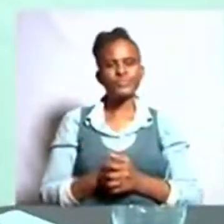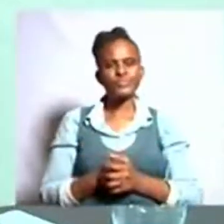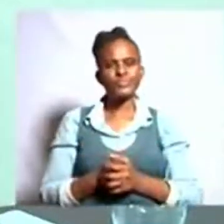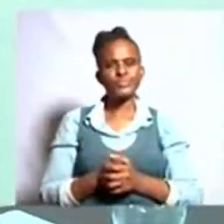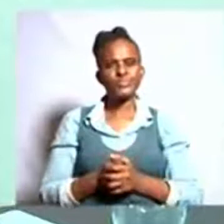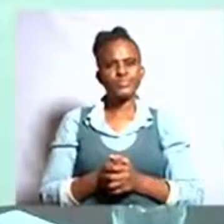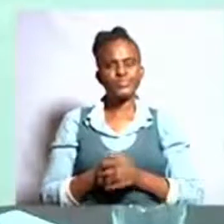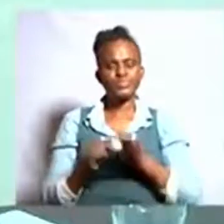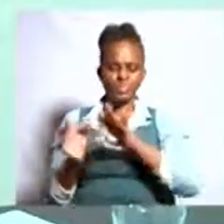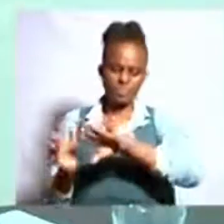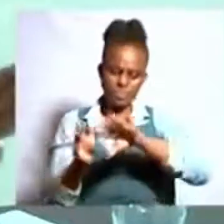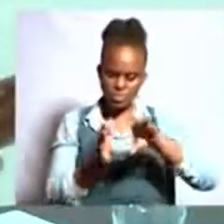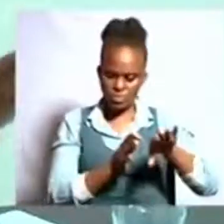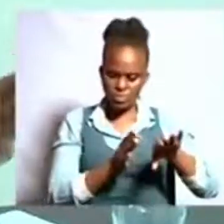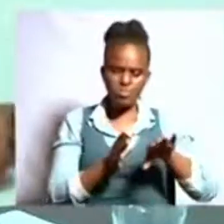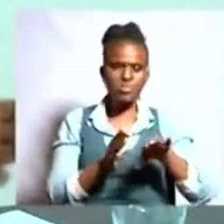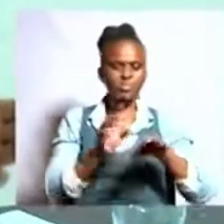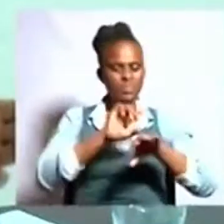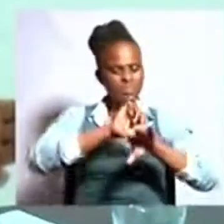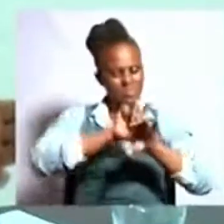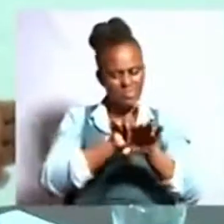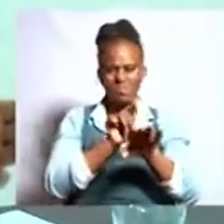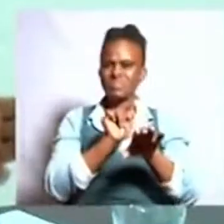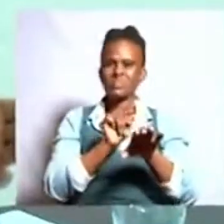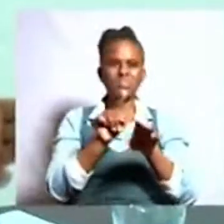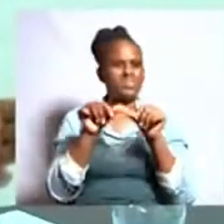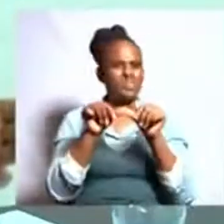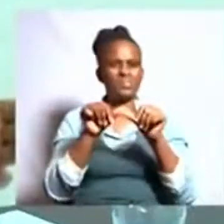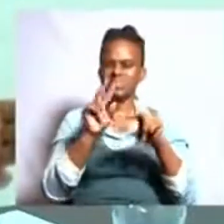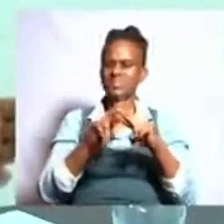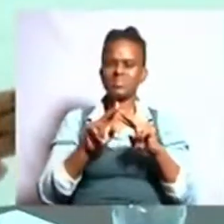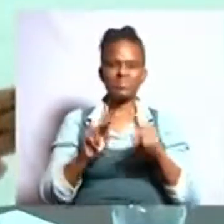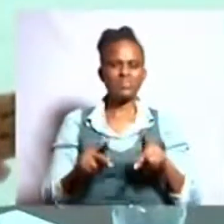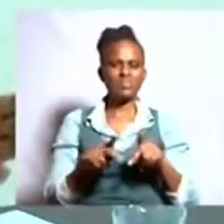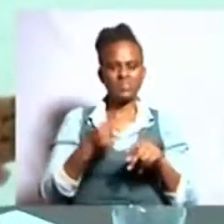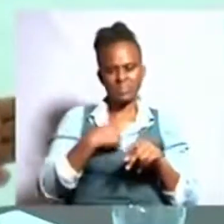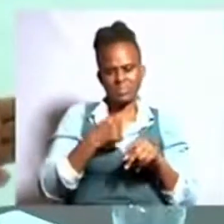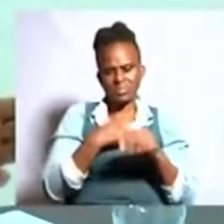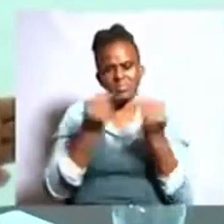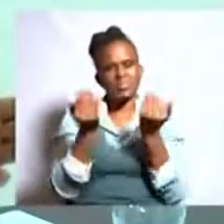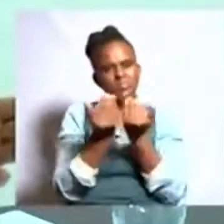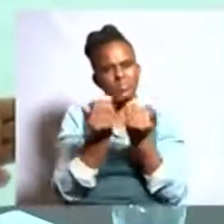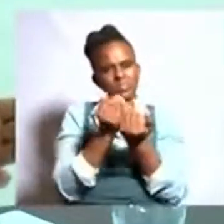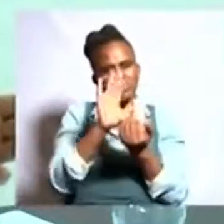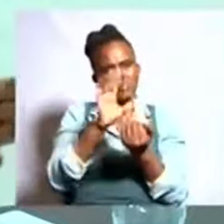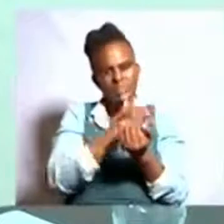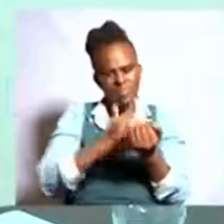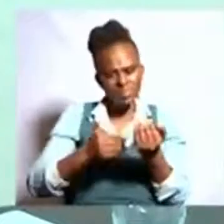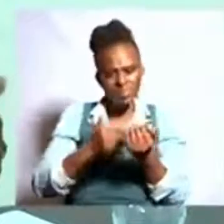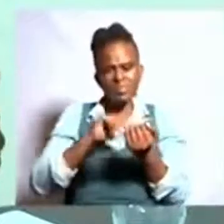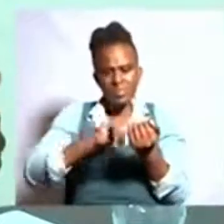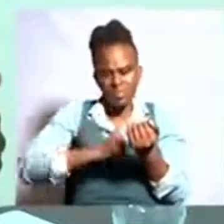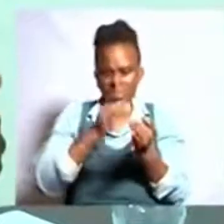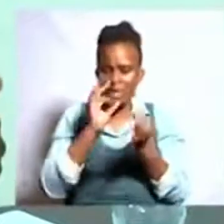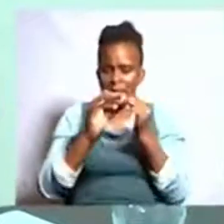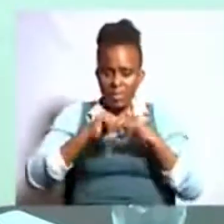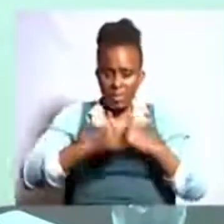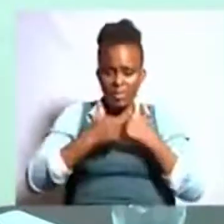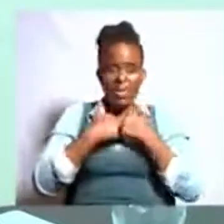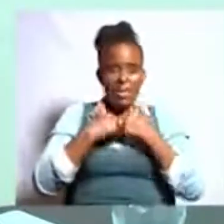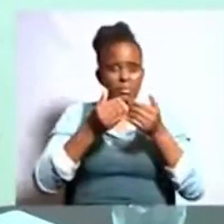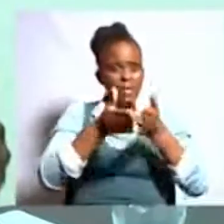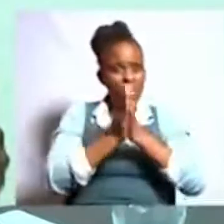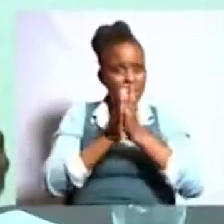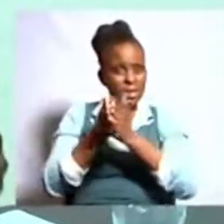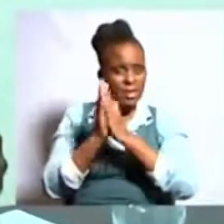As coming to the minutes still, Chair, I seek your indulgence. Had we been asked